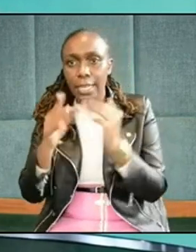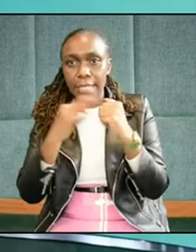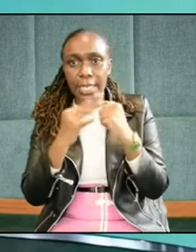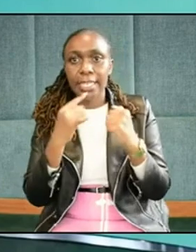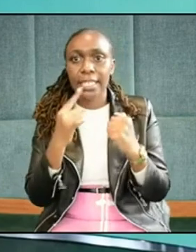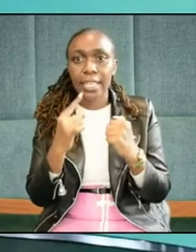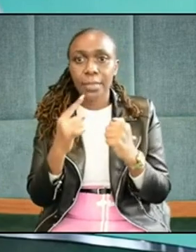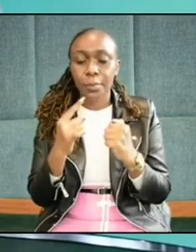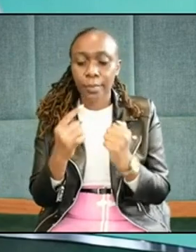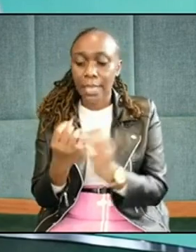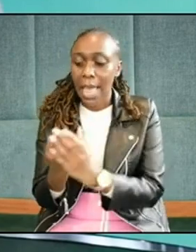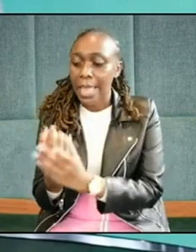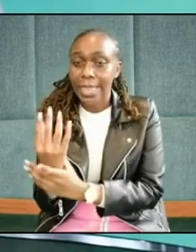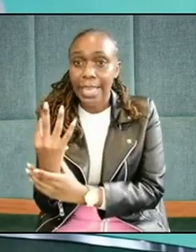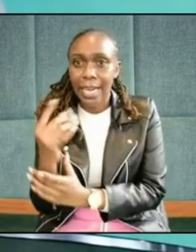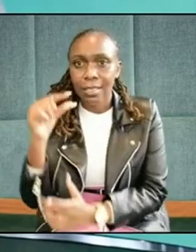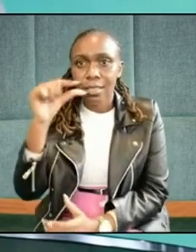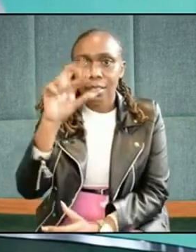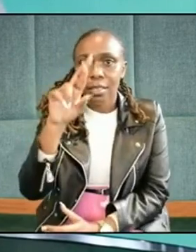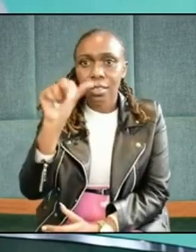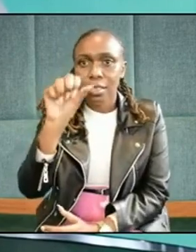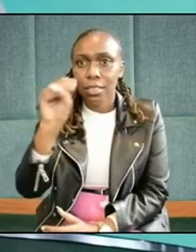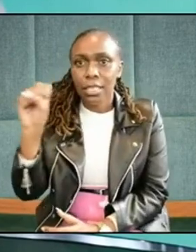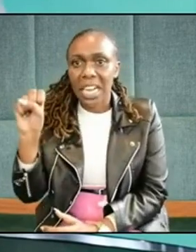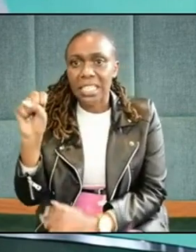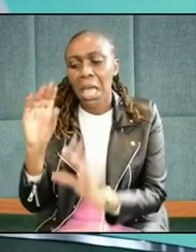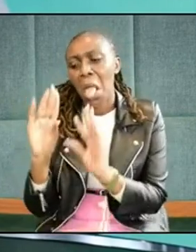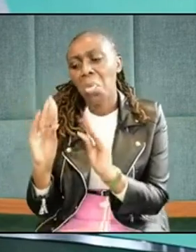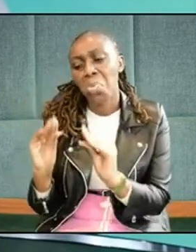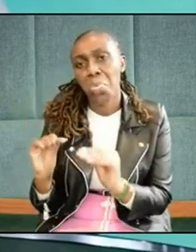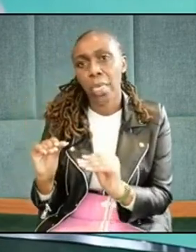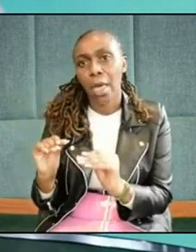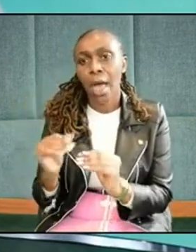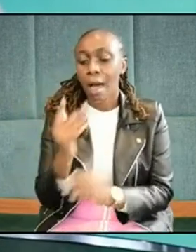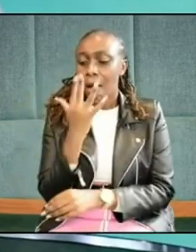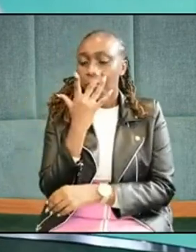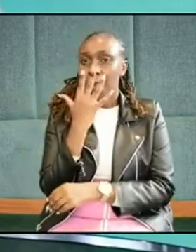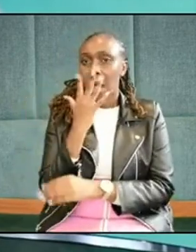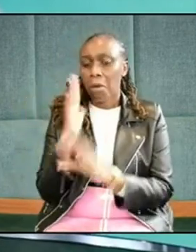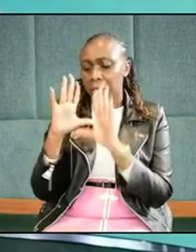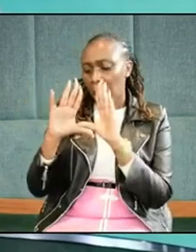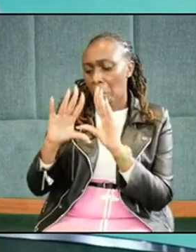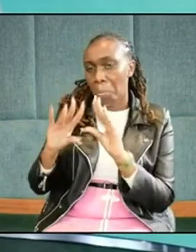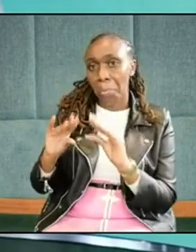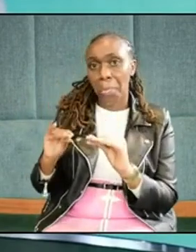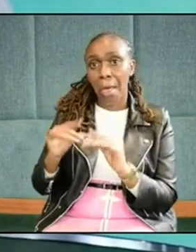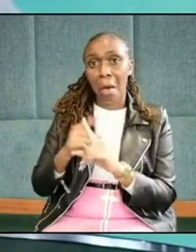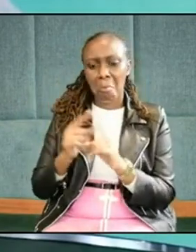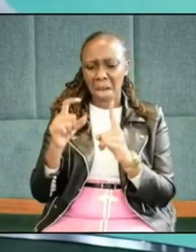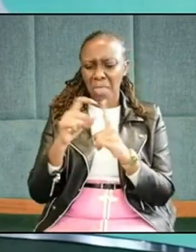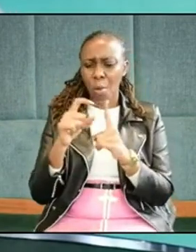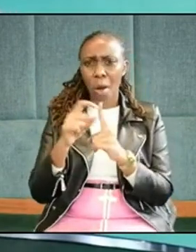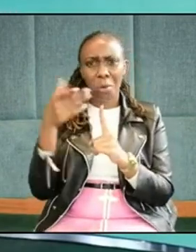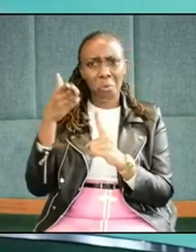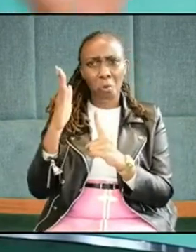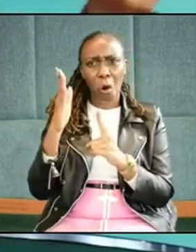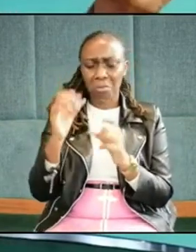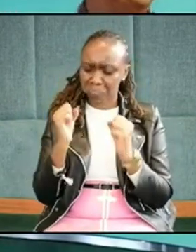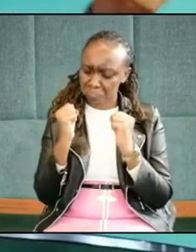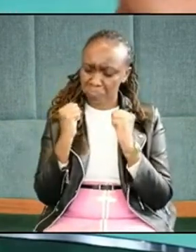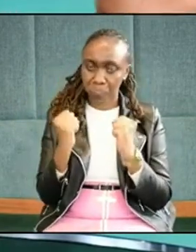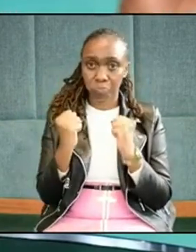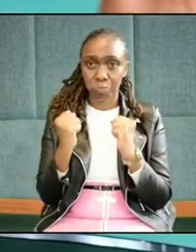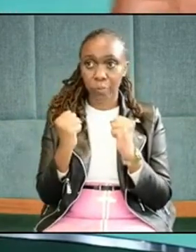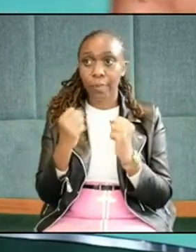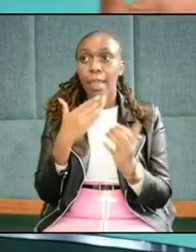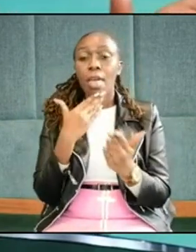grass withereth, the flowers fade, but the word of God standeth sure. Thank